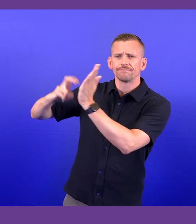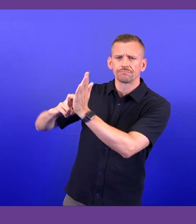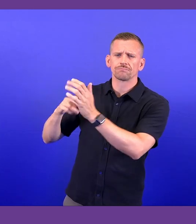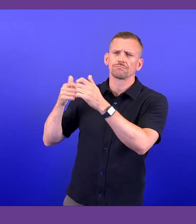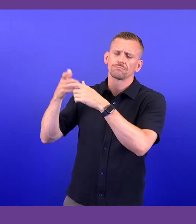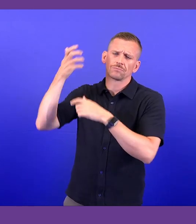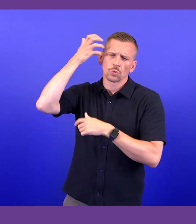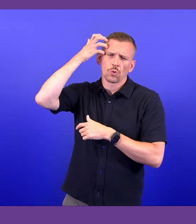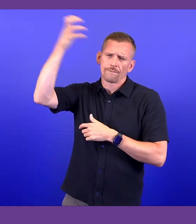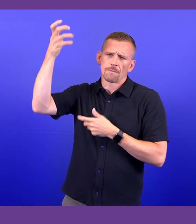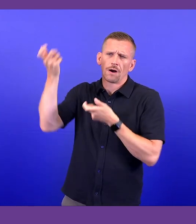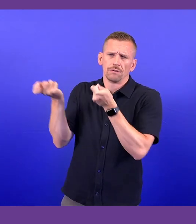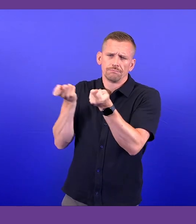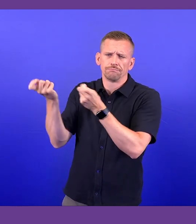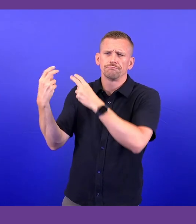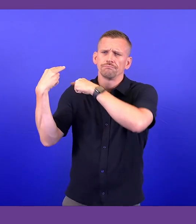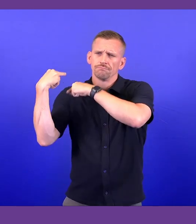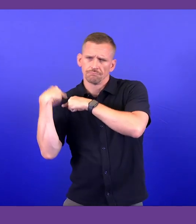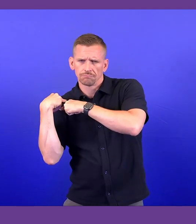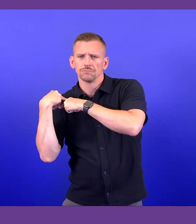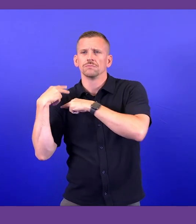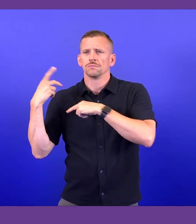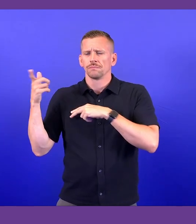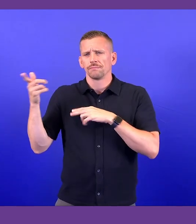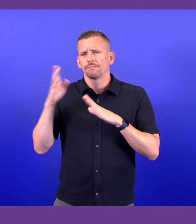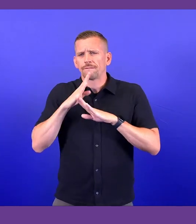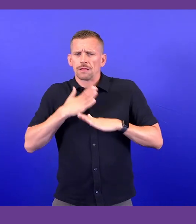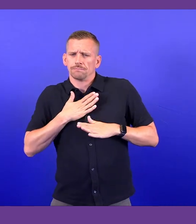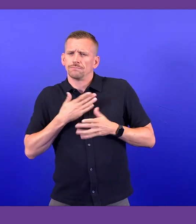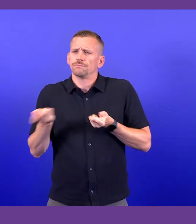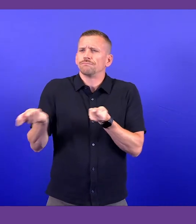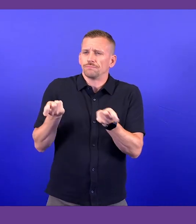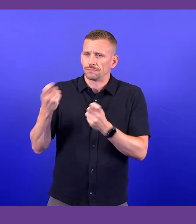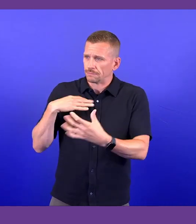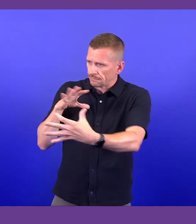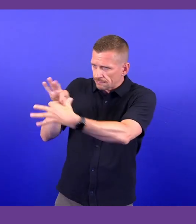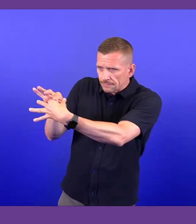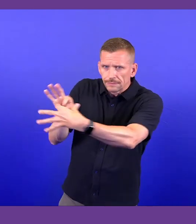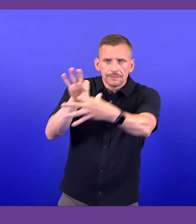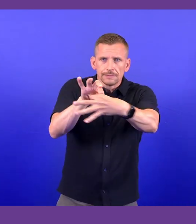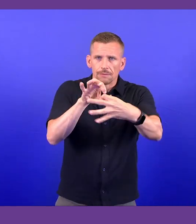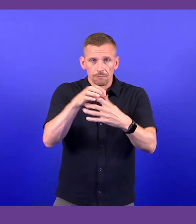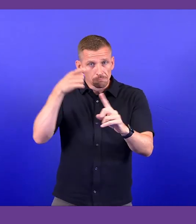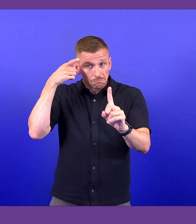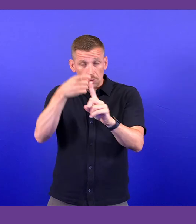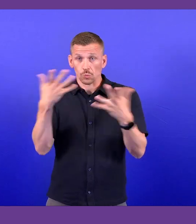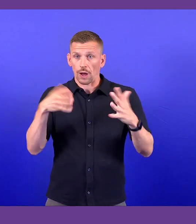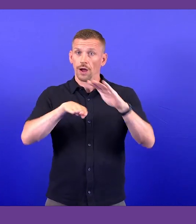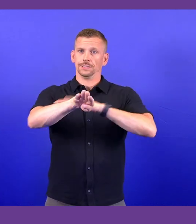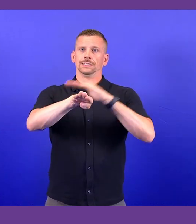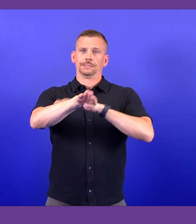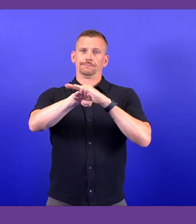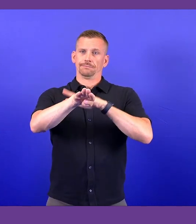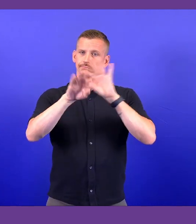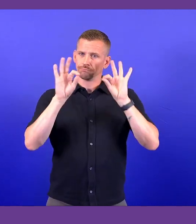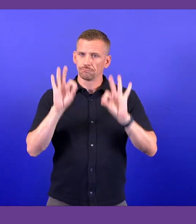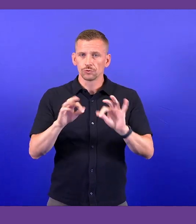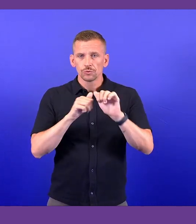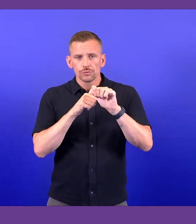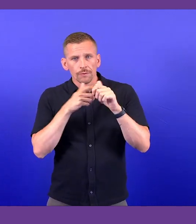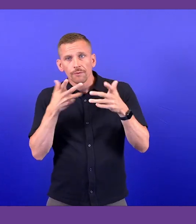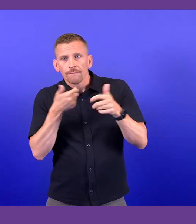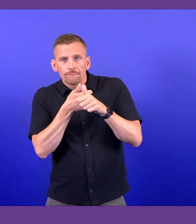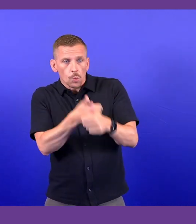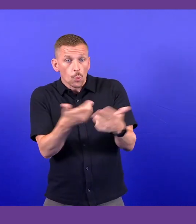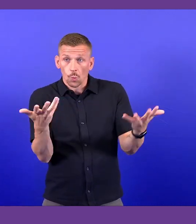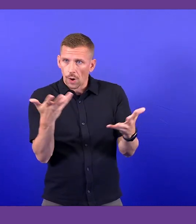service and the operator running the service. And decisions on accessibility may be based either on a decision by